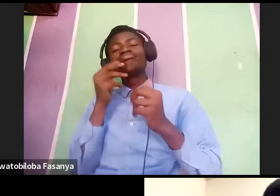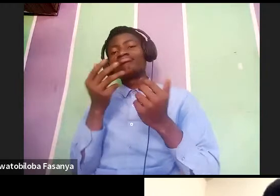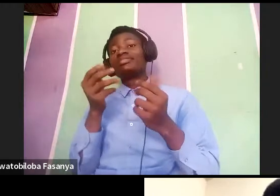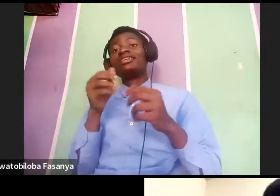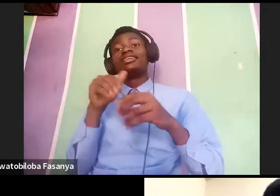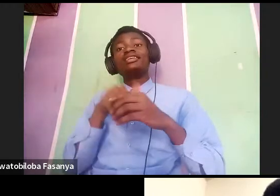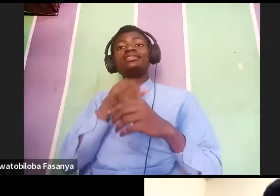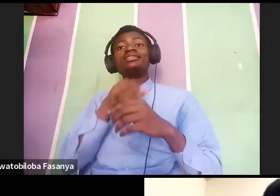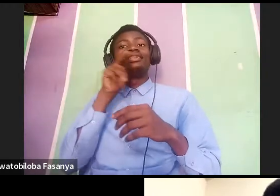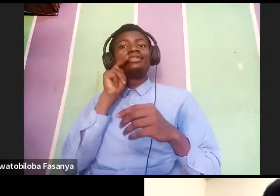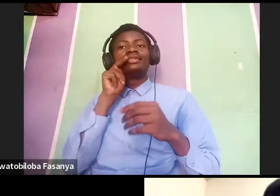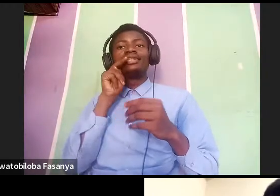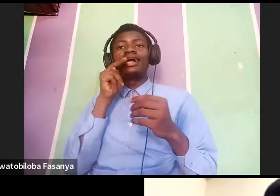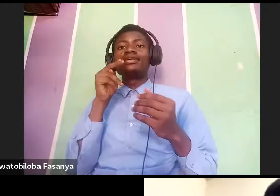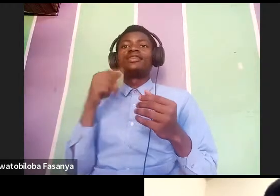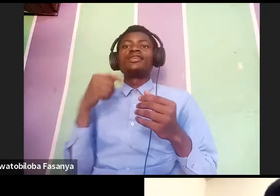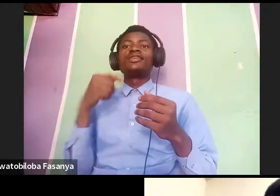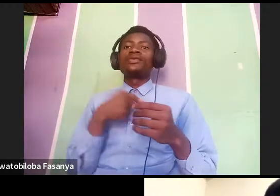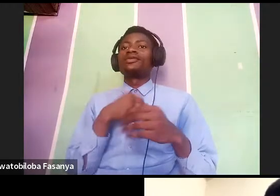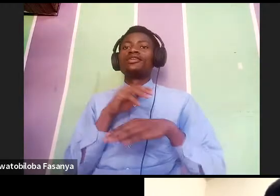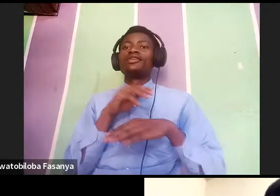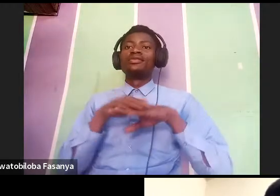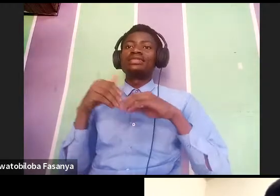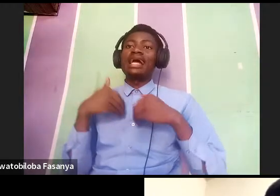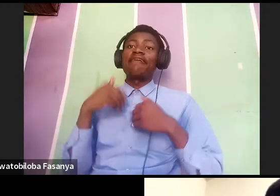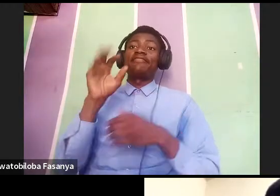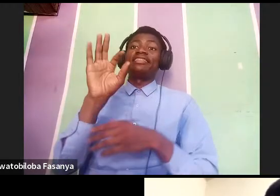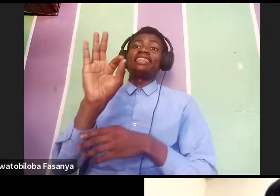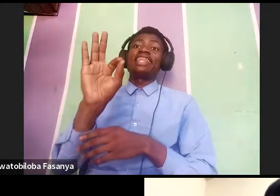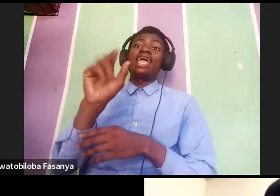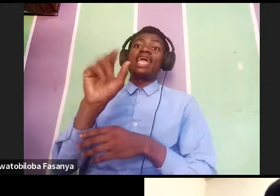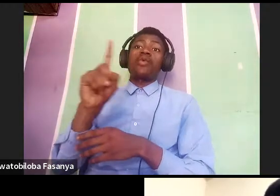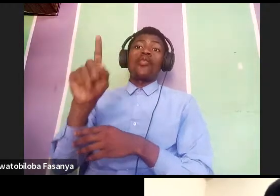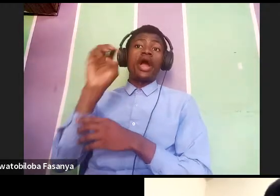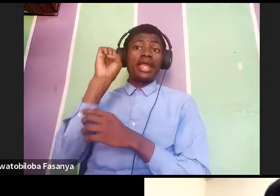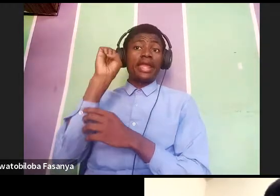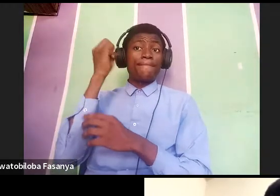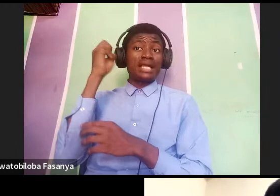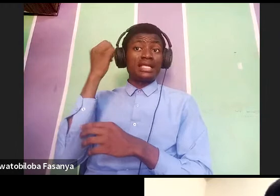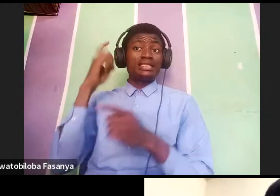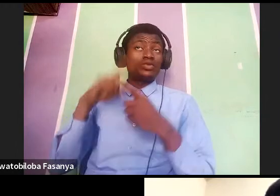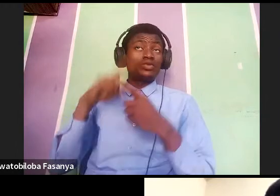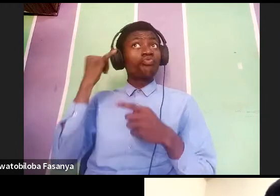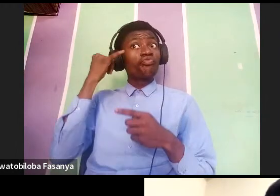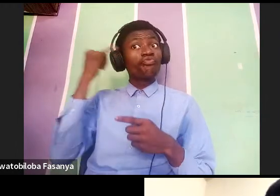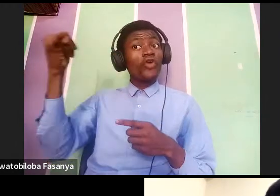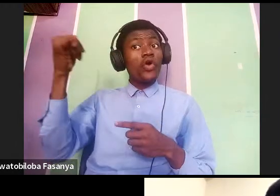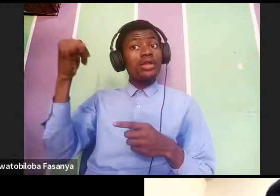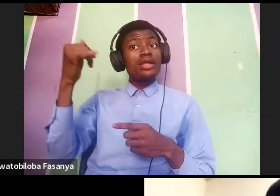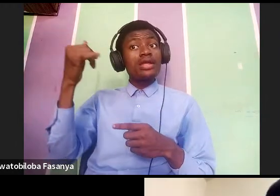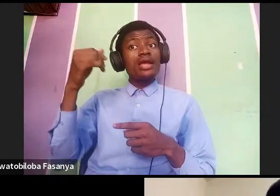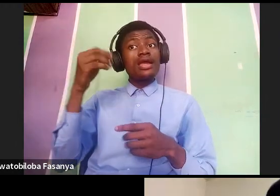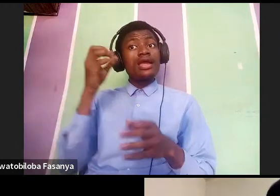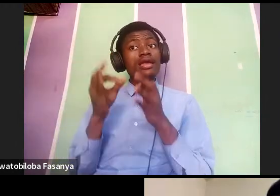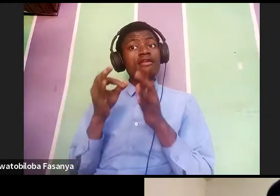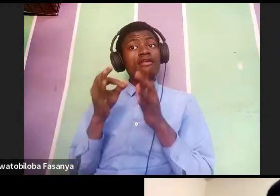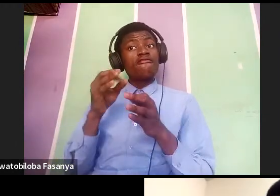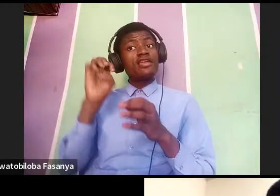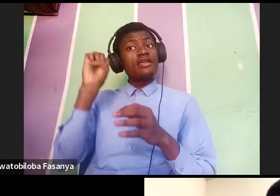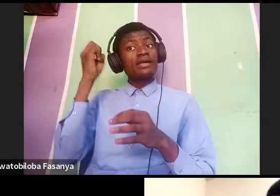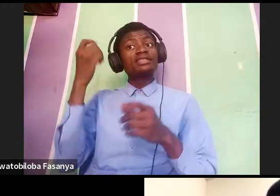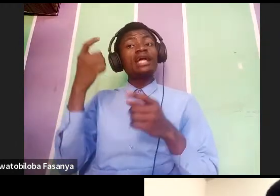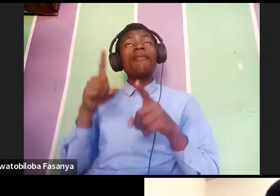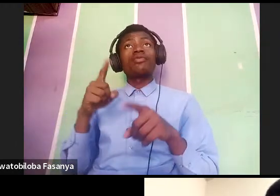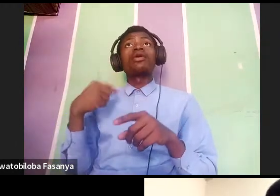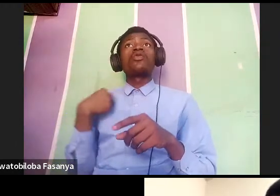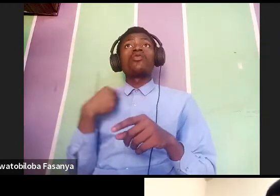no 911 to call in Nigeria, if I may say. So basically, we should understand that a lot of us, when things